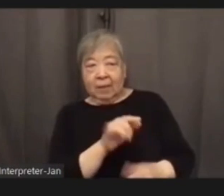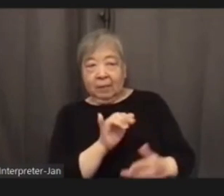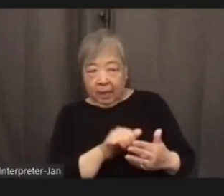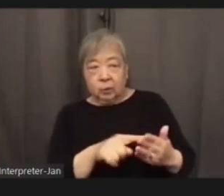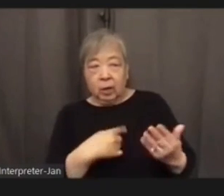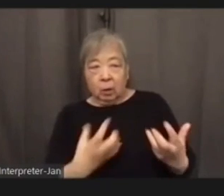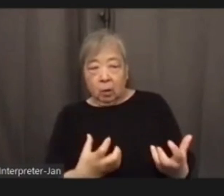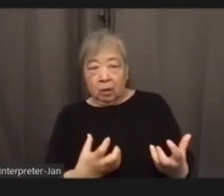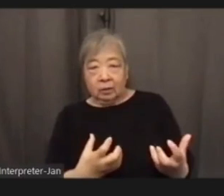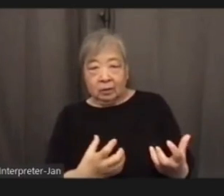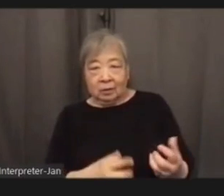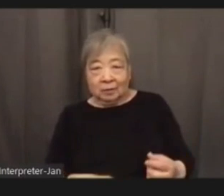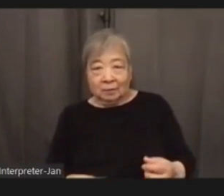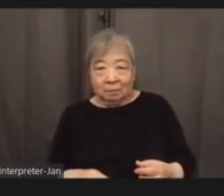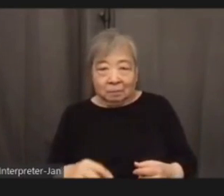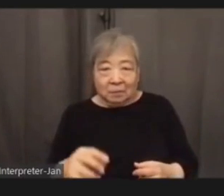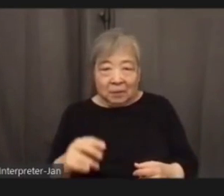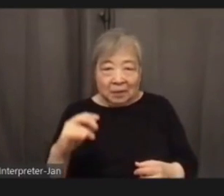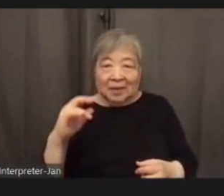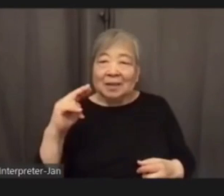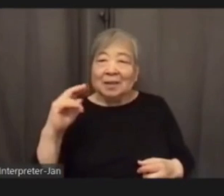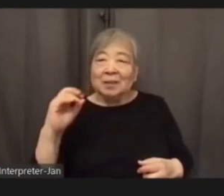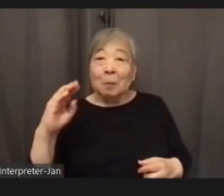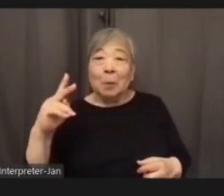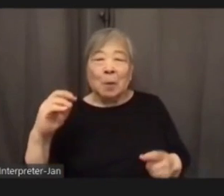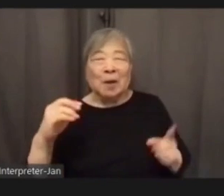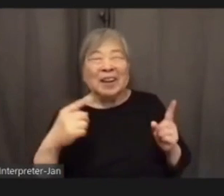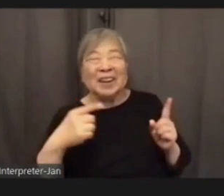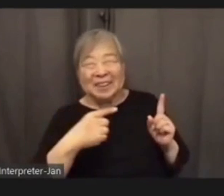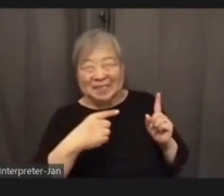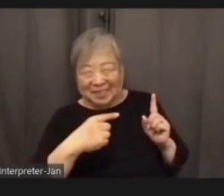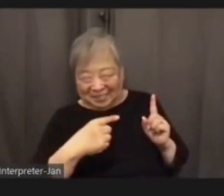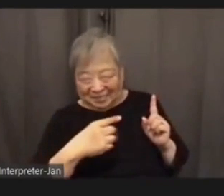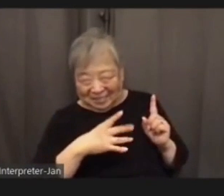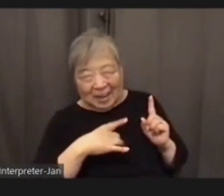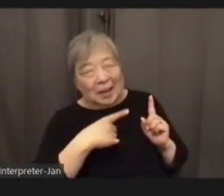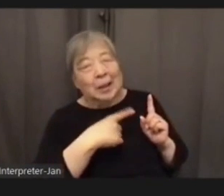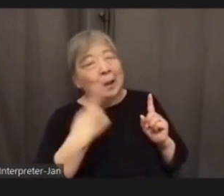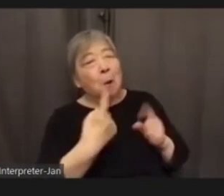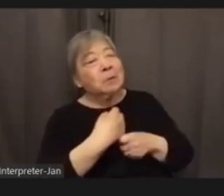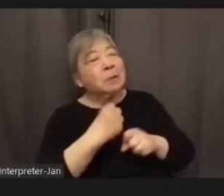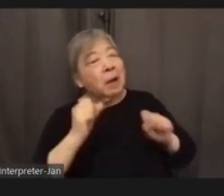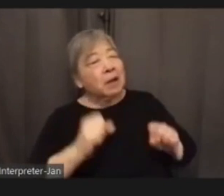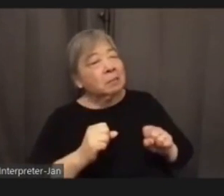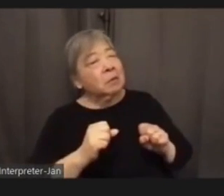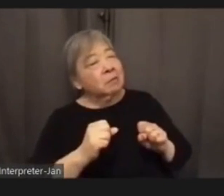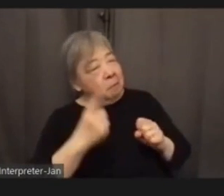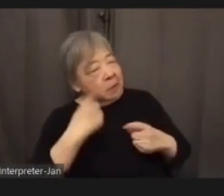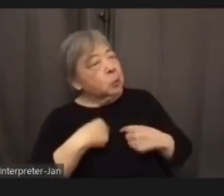Well, he always makes it possible to sound better than I would have had without him.